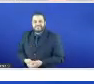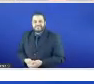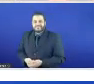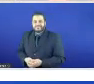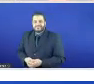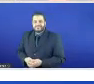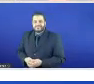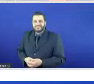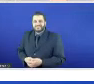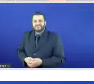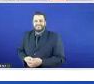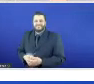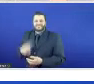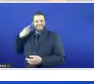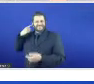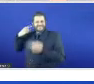where the more are.